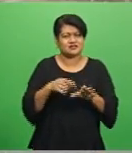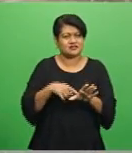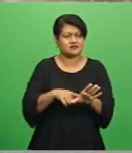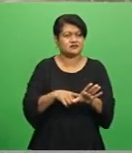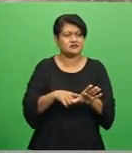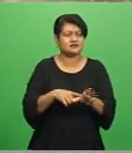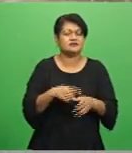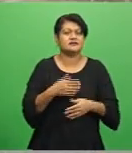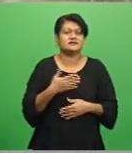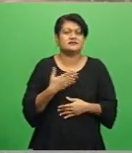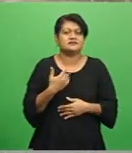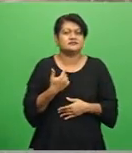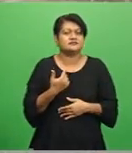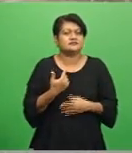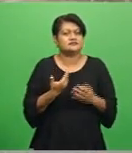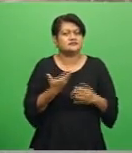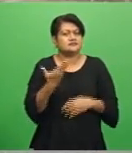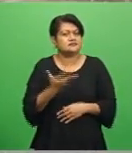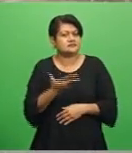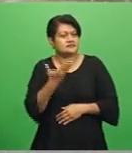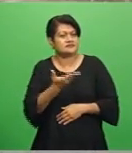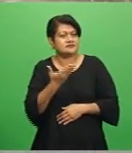goals, I want